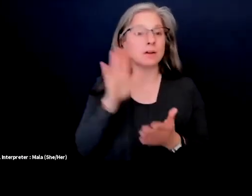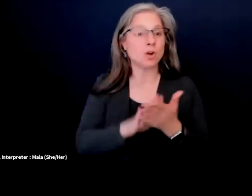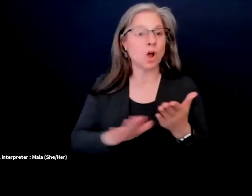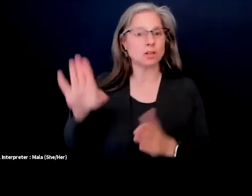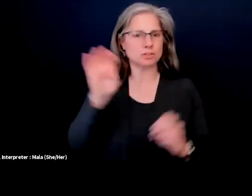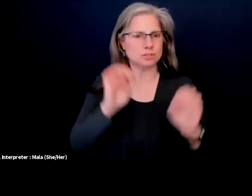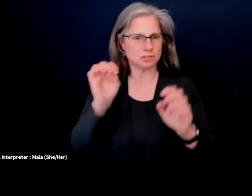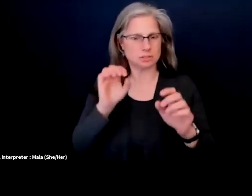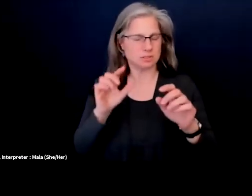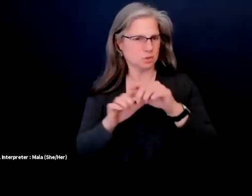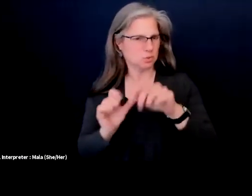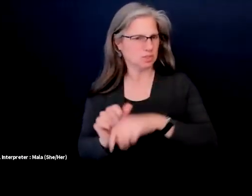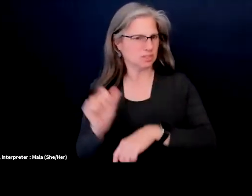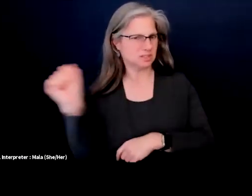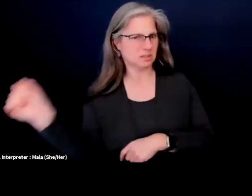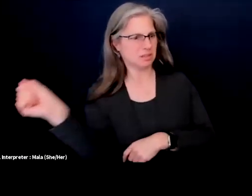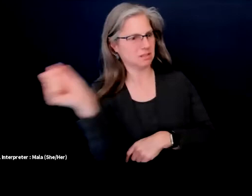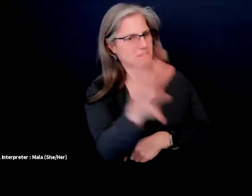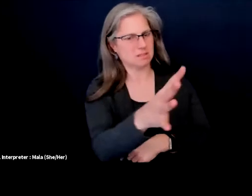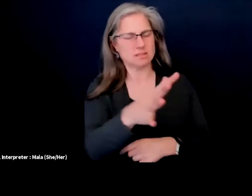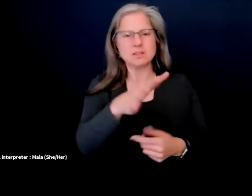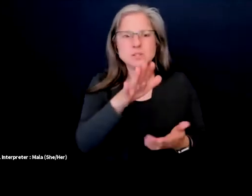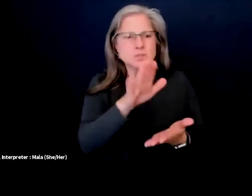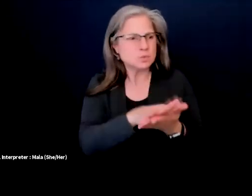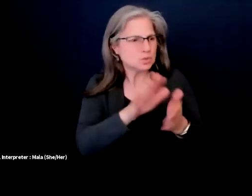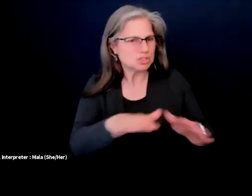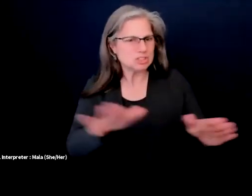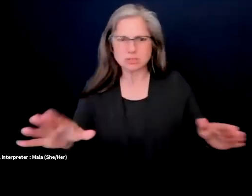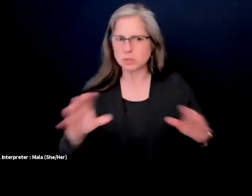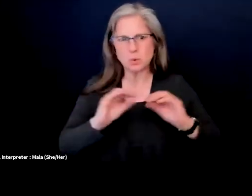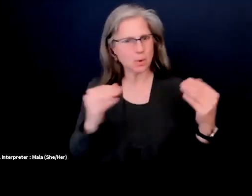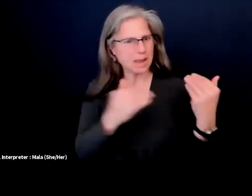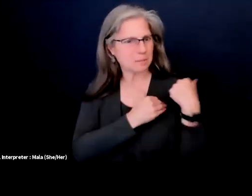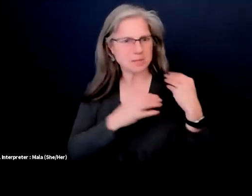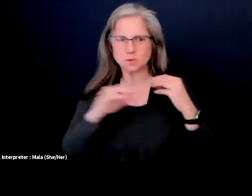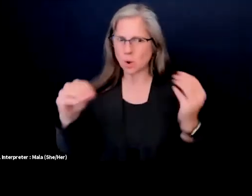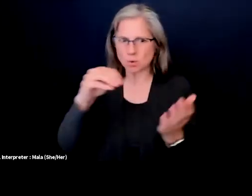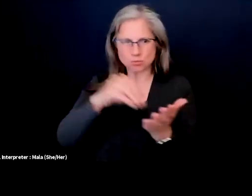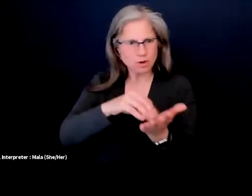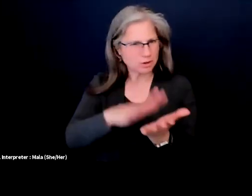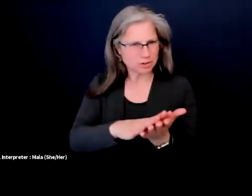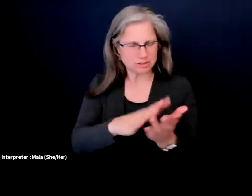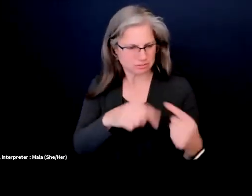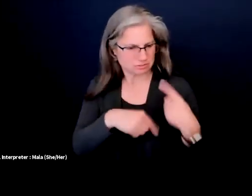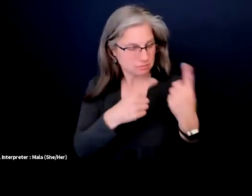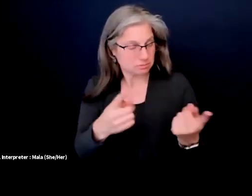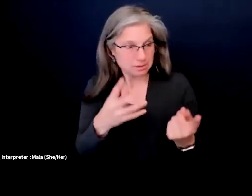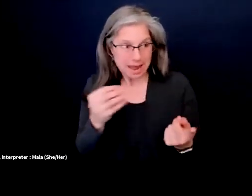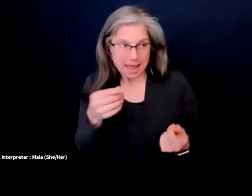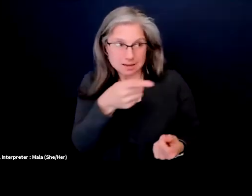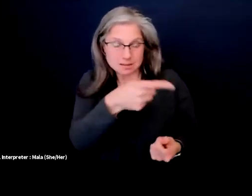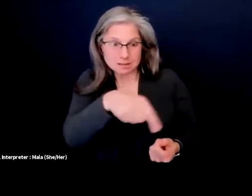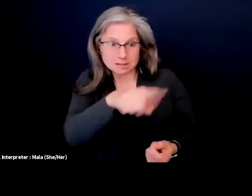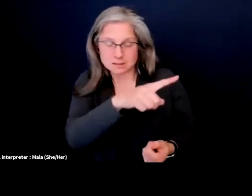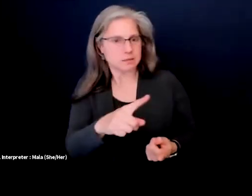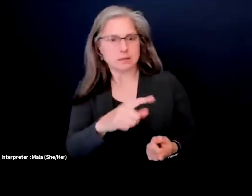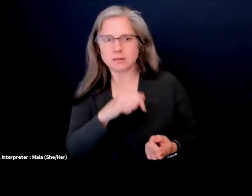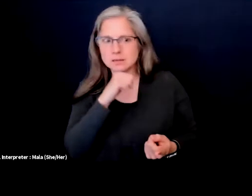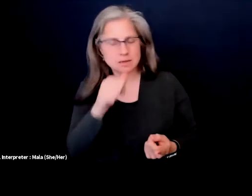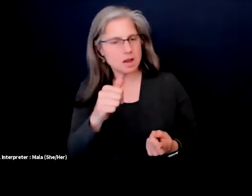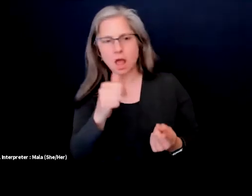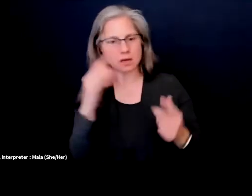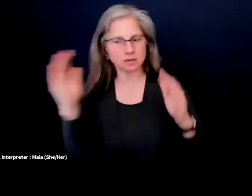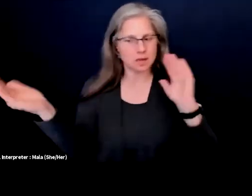children in that has no track record or accountability and have not held the curriculum to the